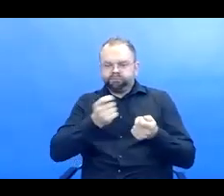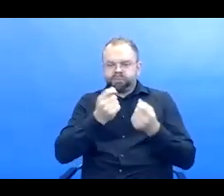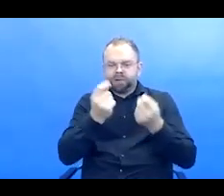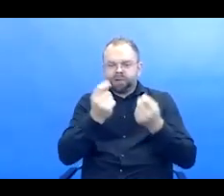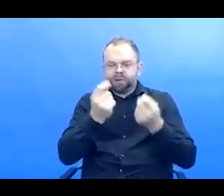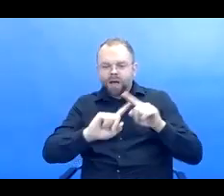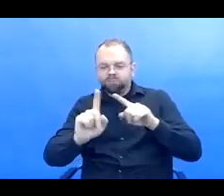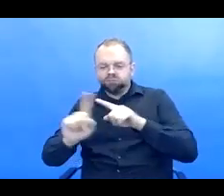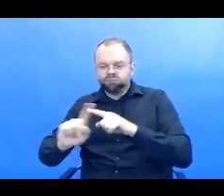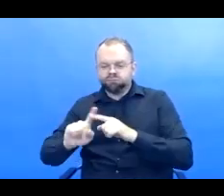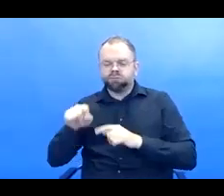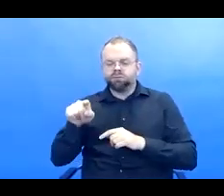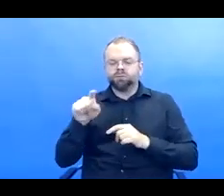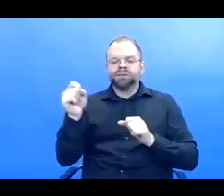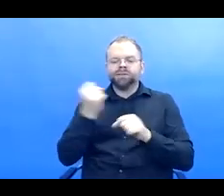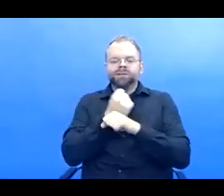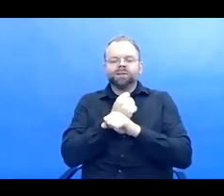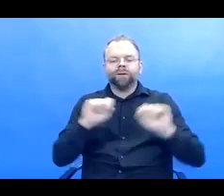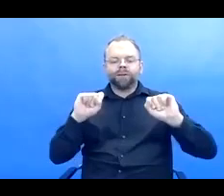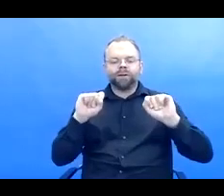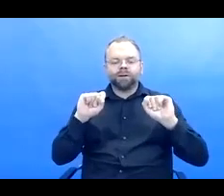other government cash transfer.